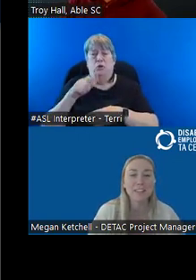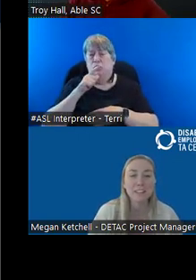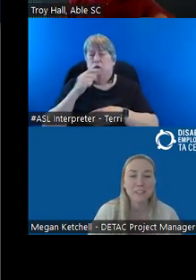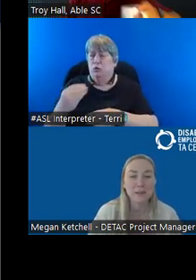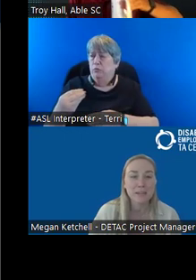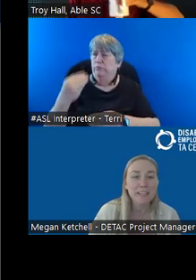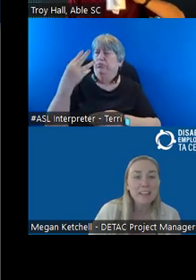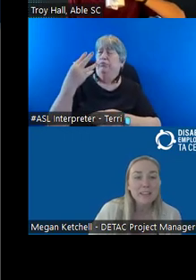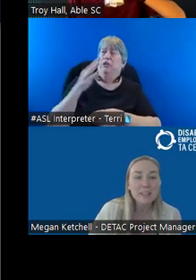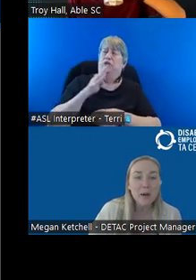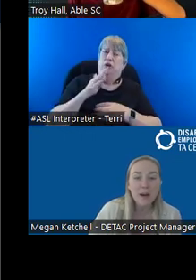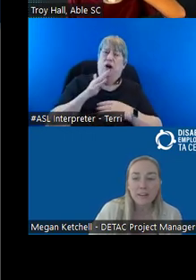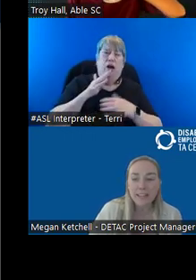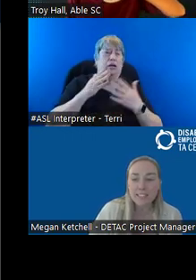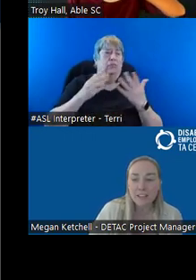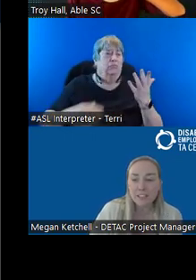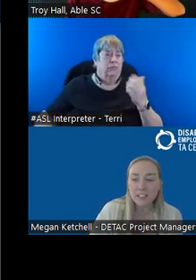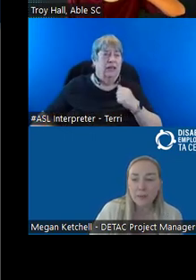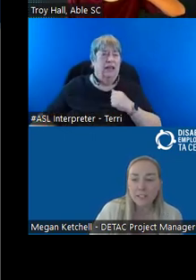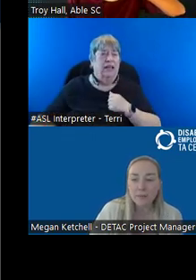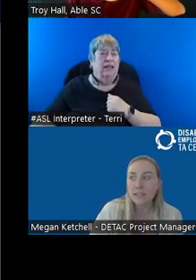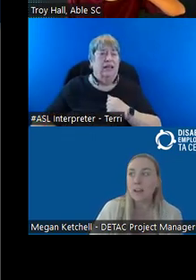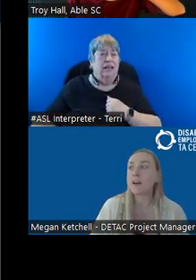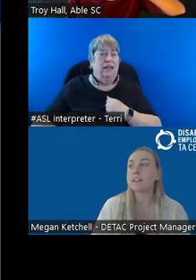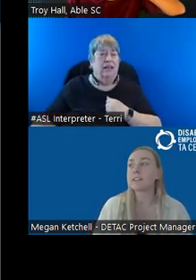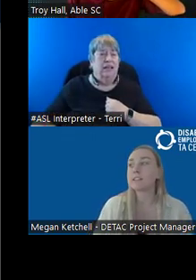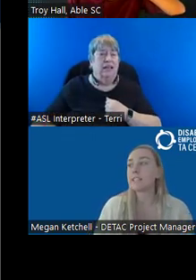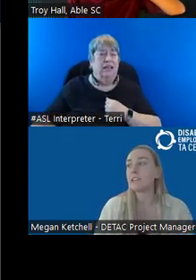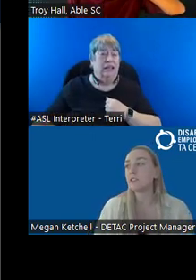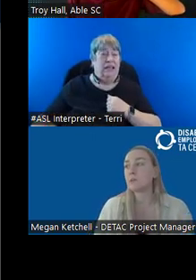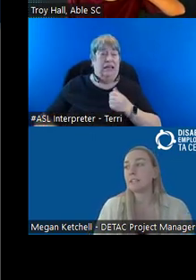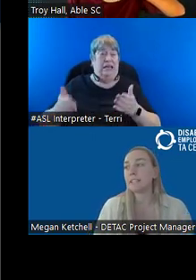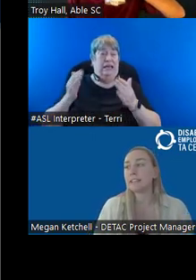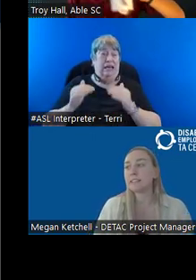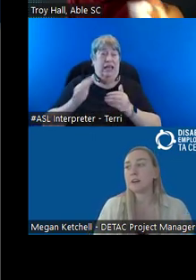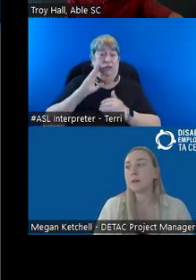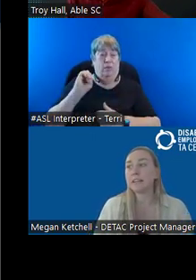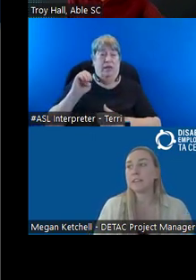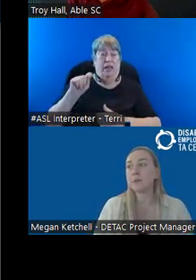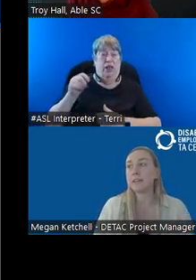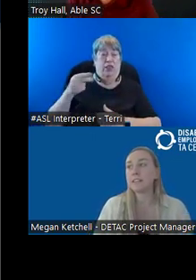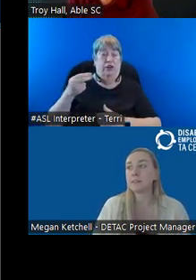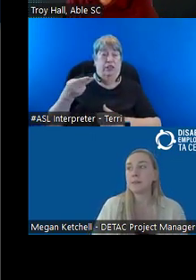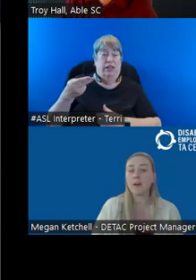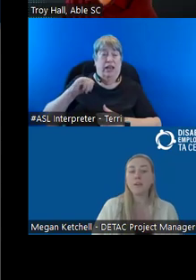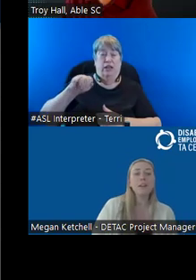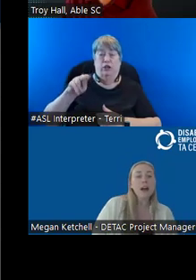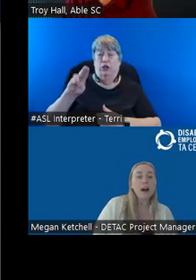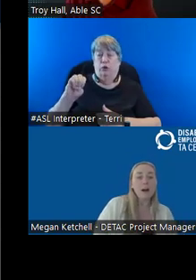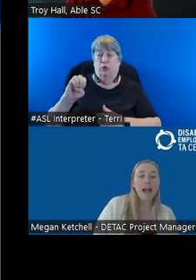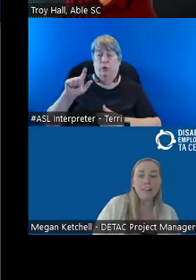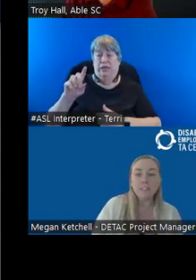questions or contributed. So our next session is going to be on Thursday, June 26th. So in 2 weeks from